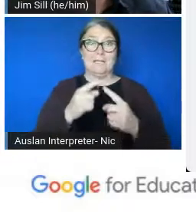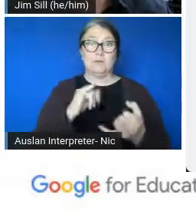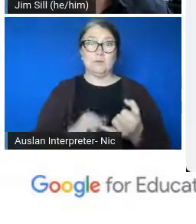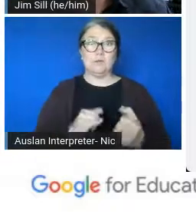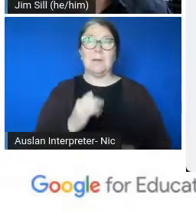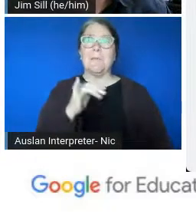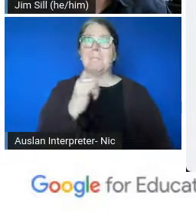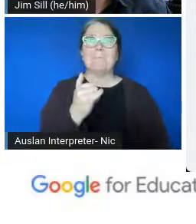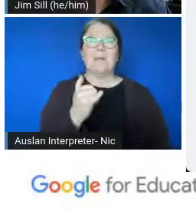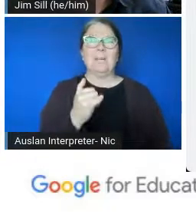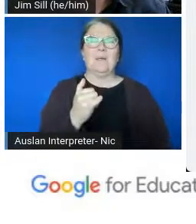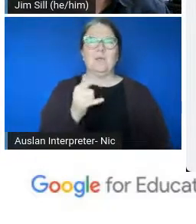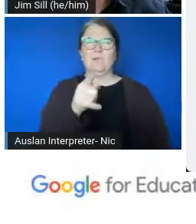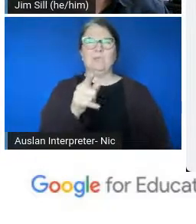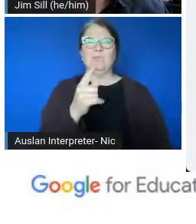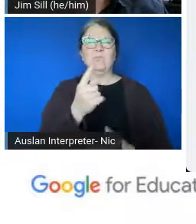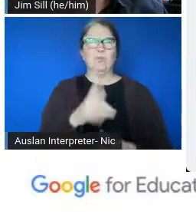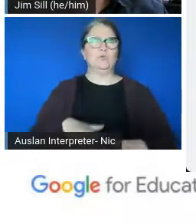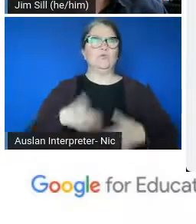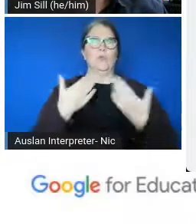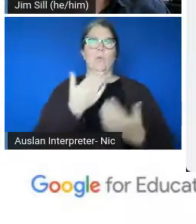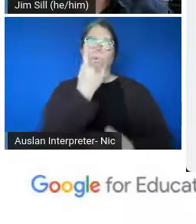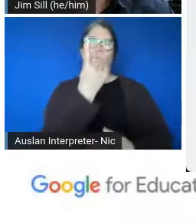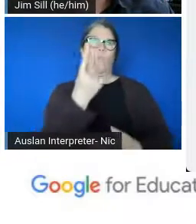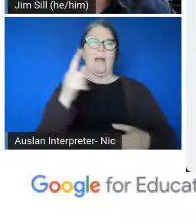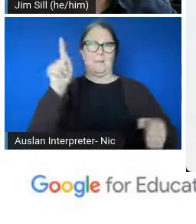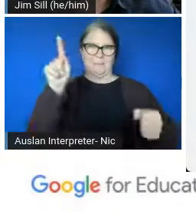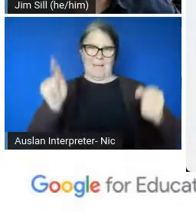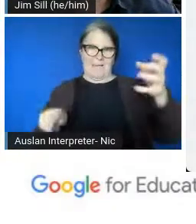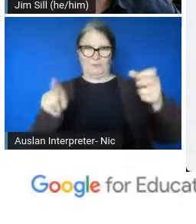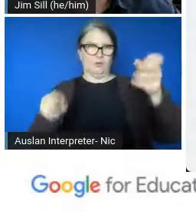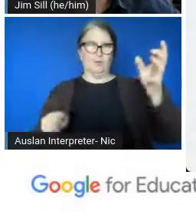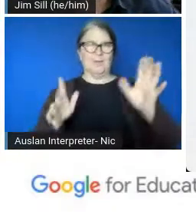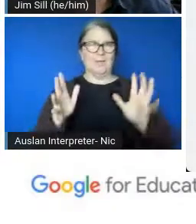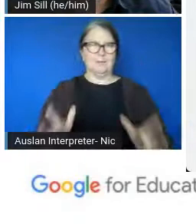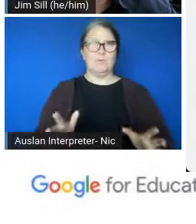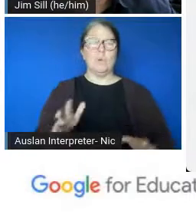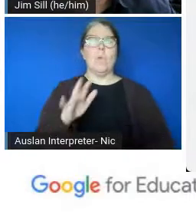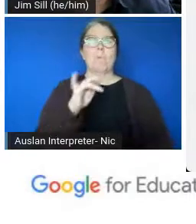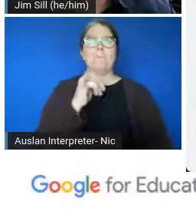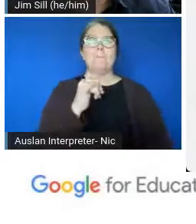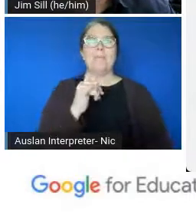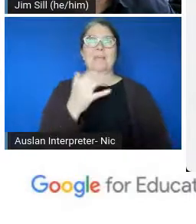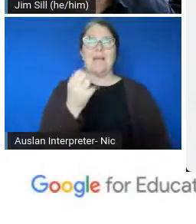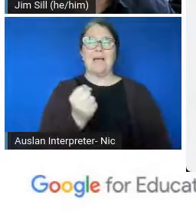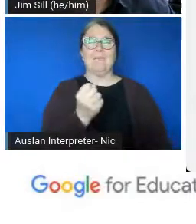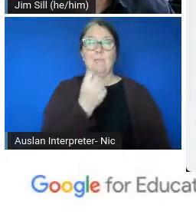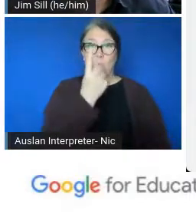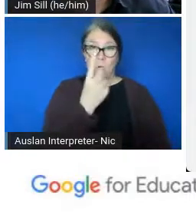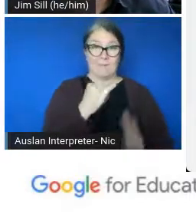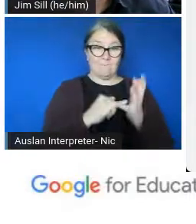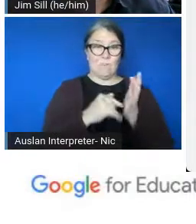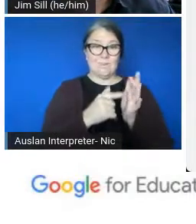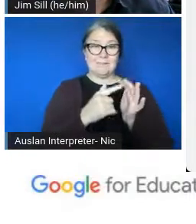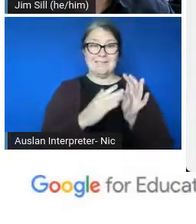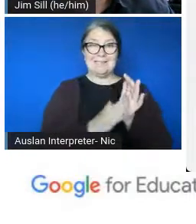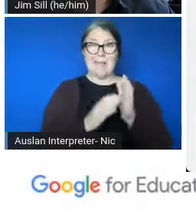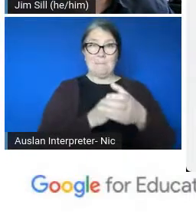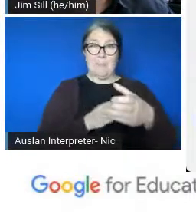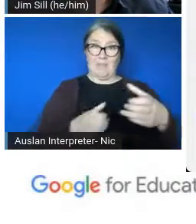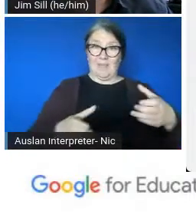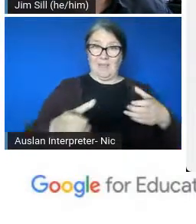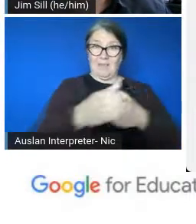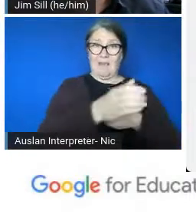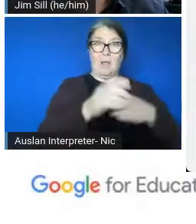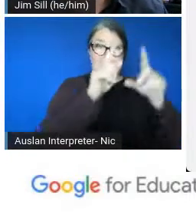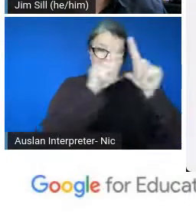have their sympathy page, where they might put all of their sympathy learning, you can see that as I created that,